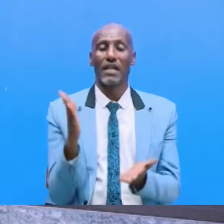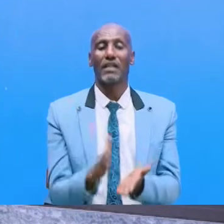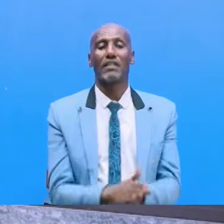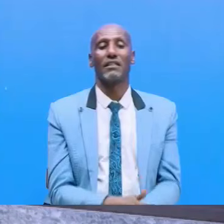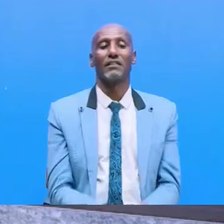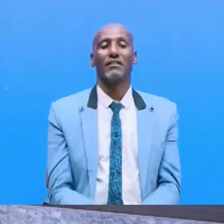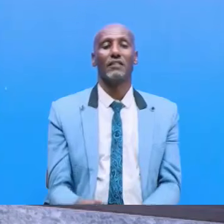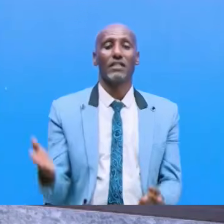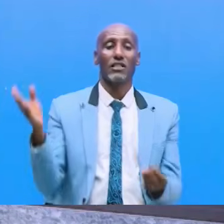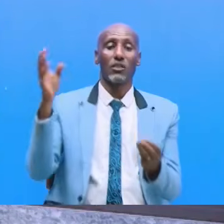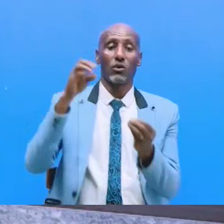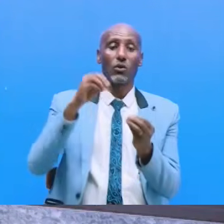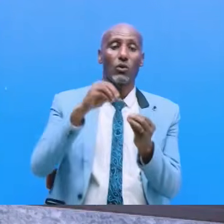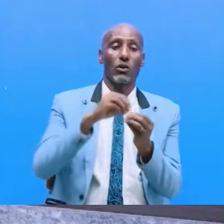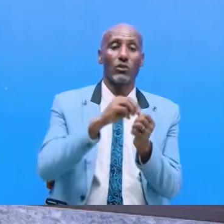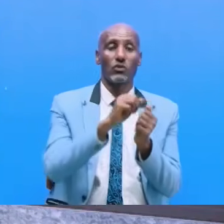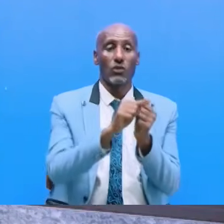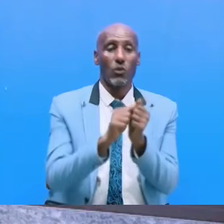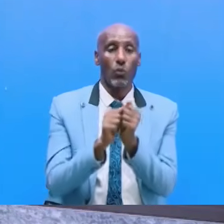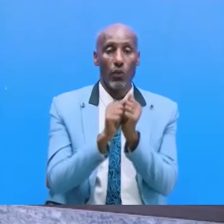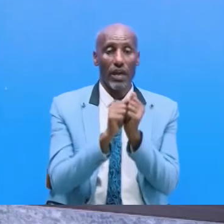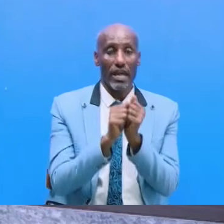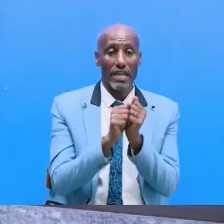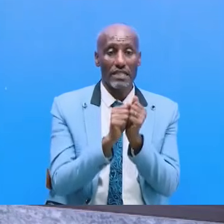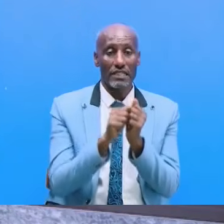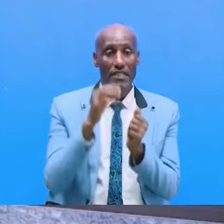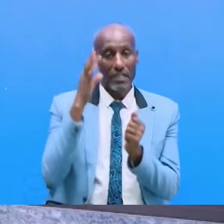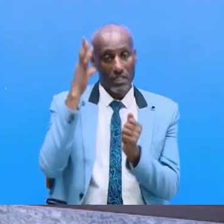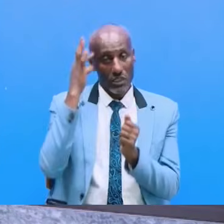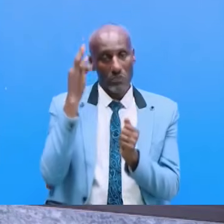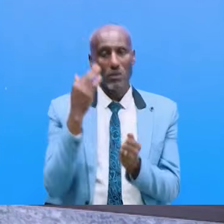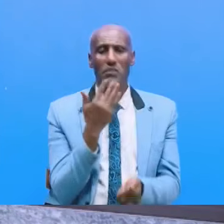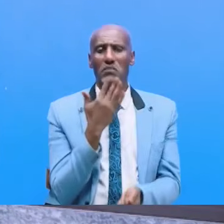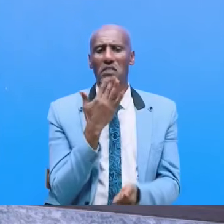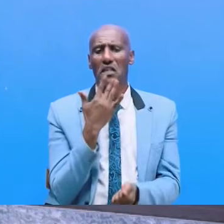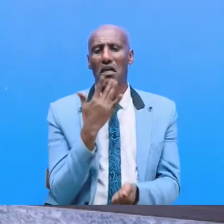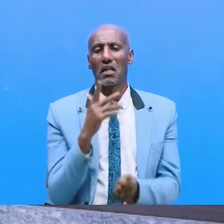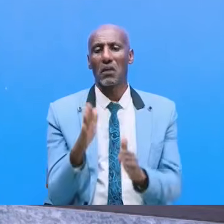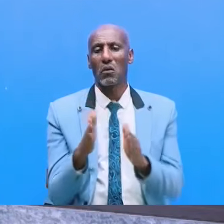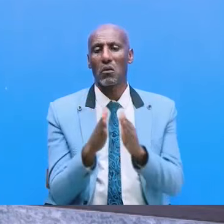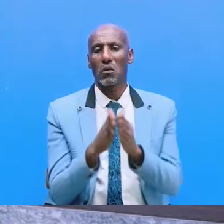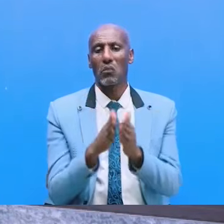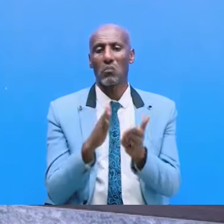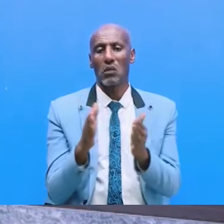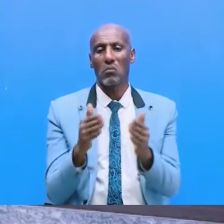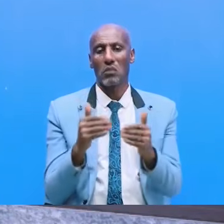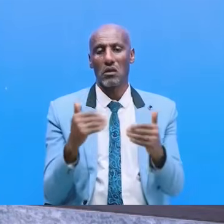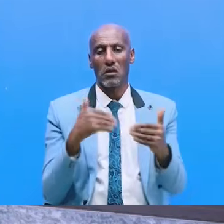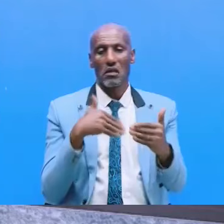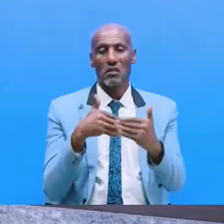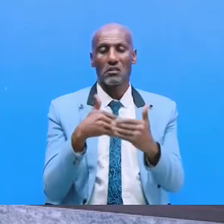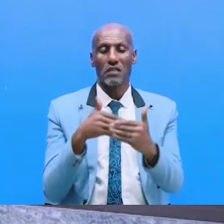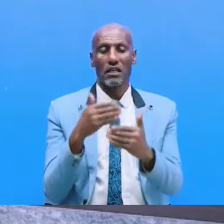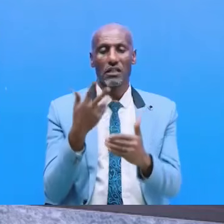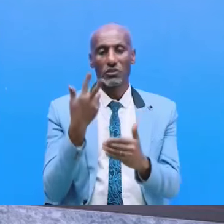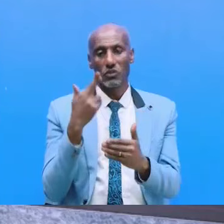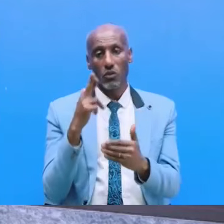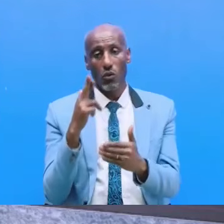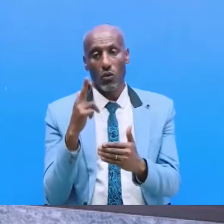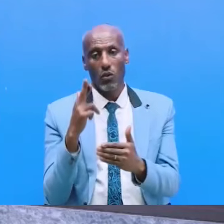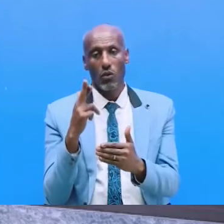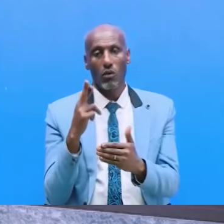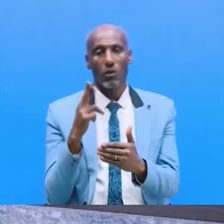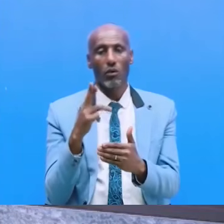also, with specification where this maybe color, maybe size, whatever it is. But before we start